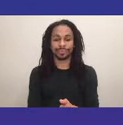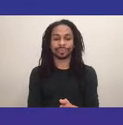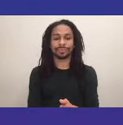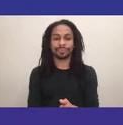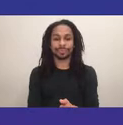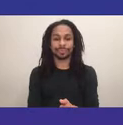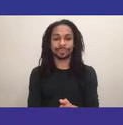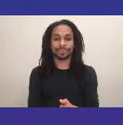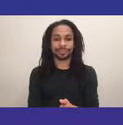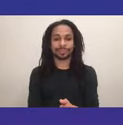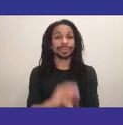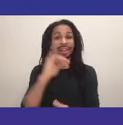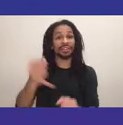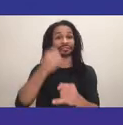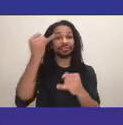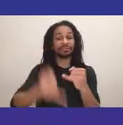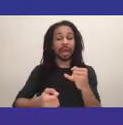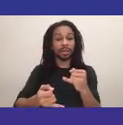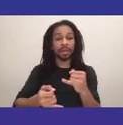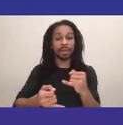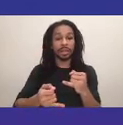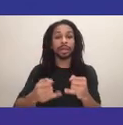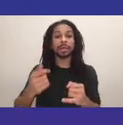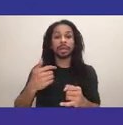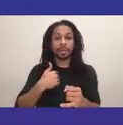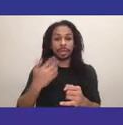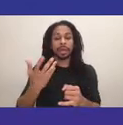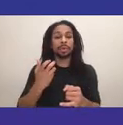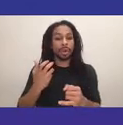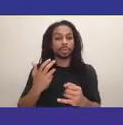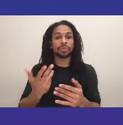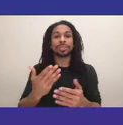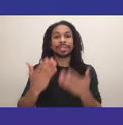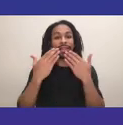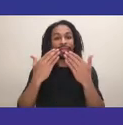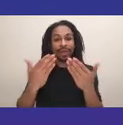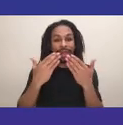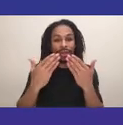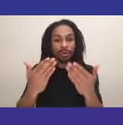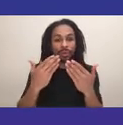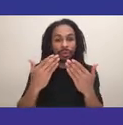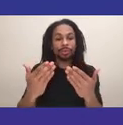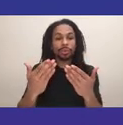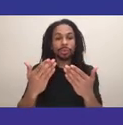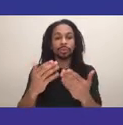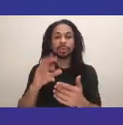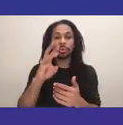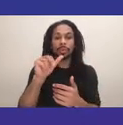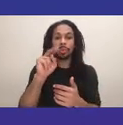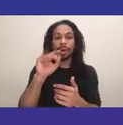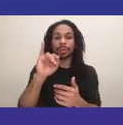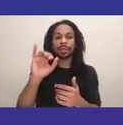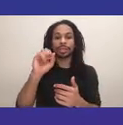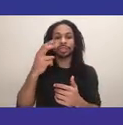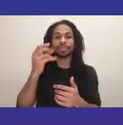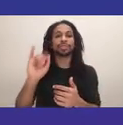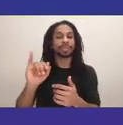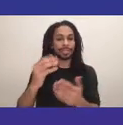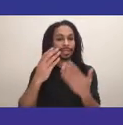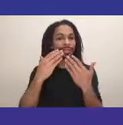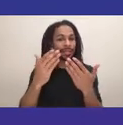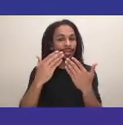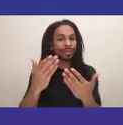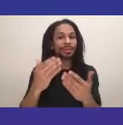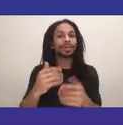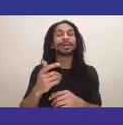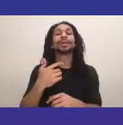And finally, I want to say, Wanishi, thank you for listening and supporting, as I have confidence that you